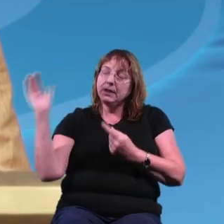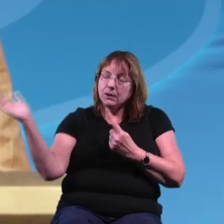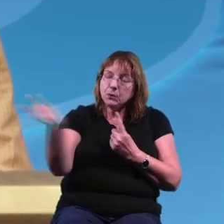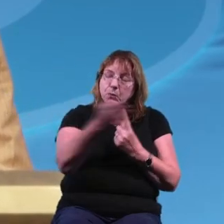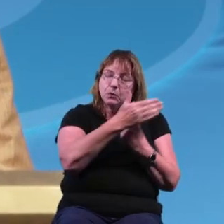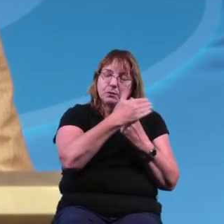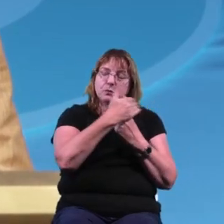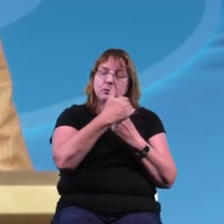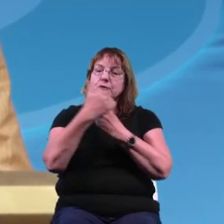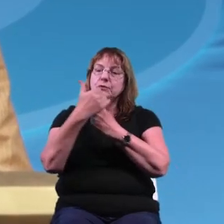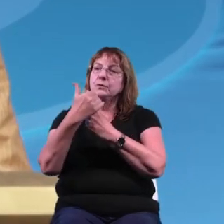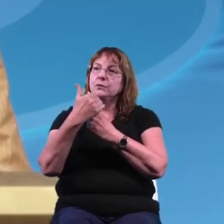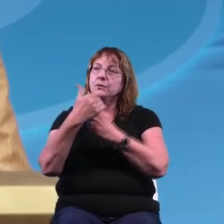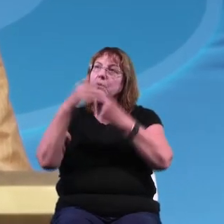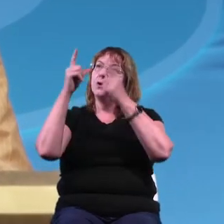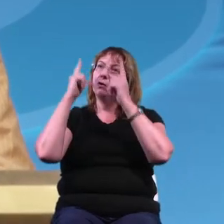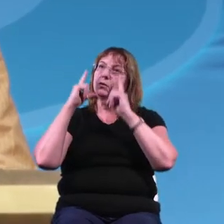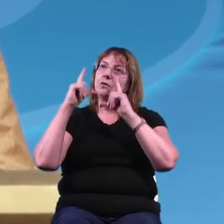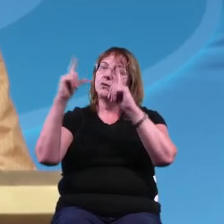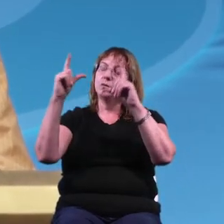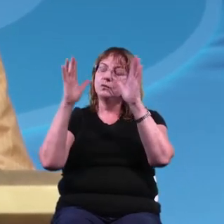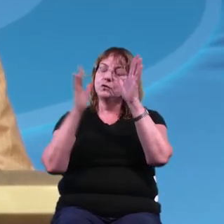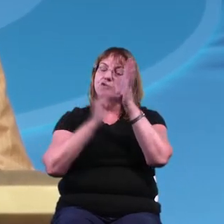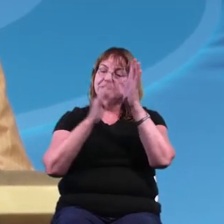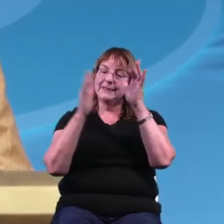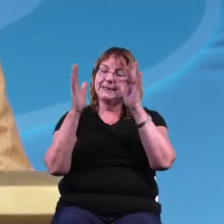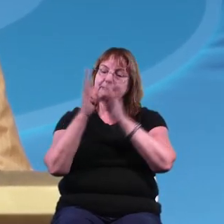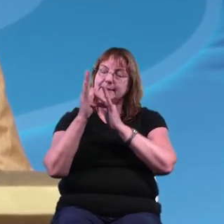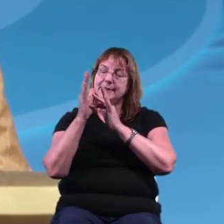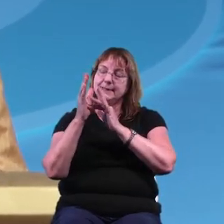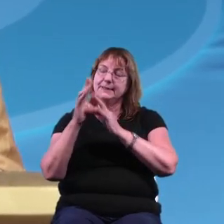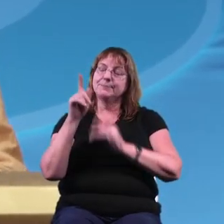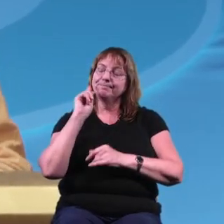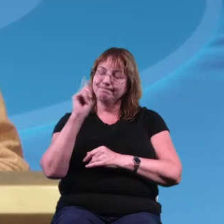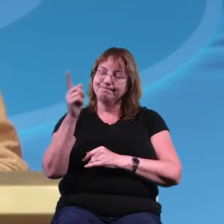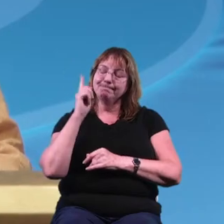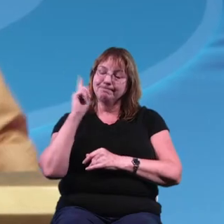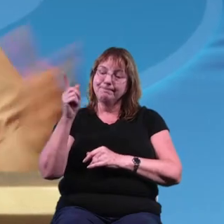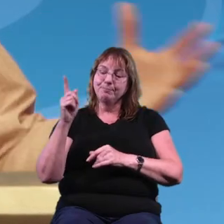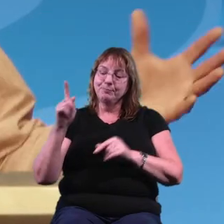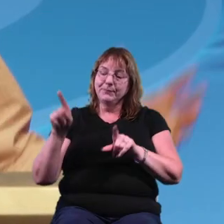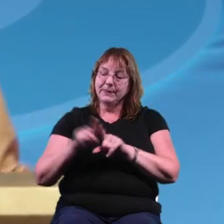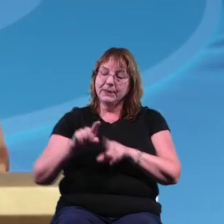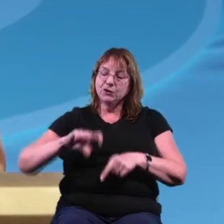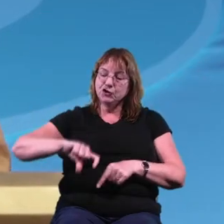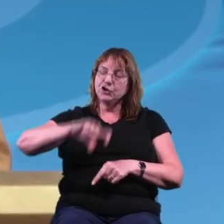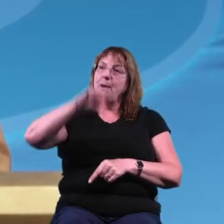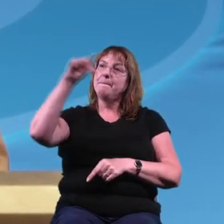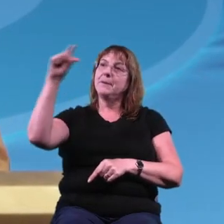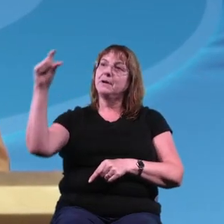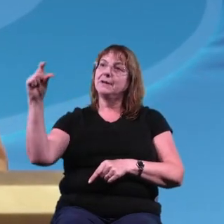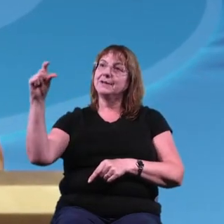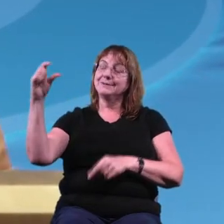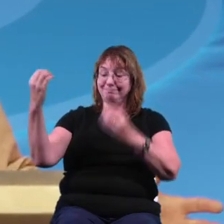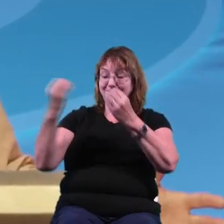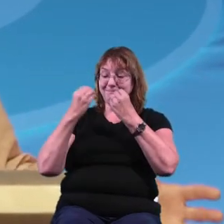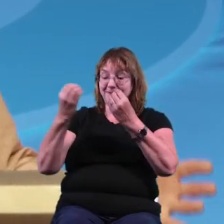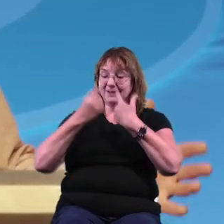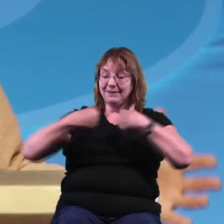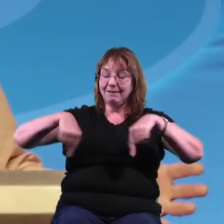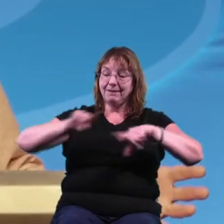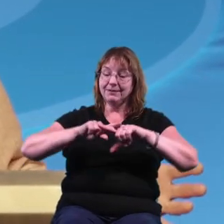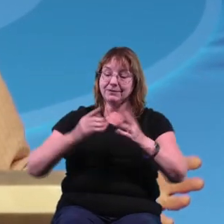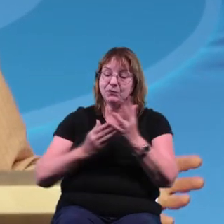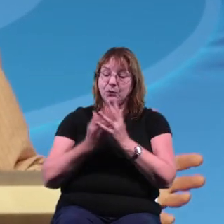The Lord Jesus is your good shepherd. And our good shepherd feeds us. He feeds us through